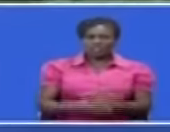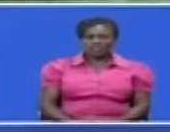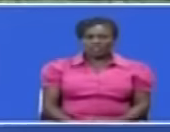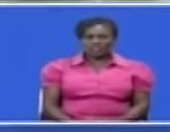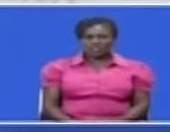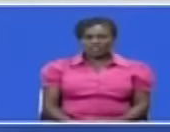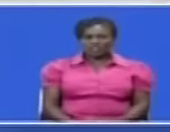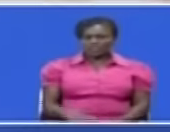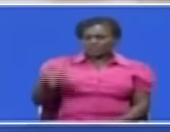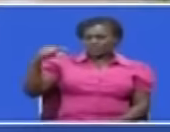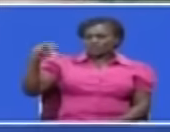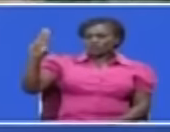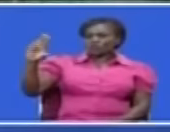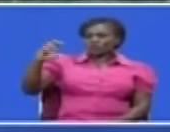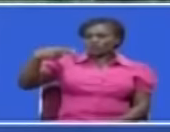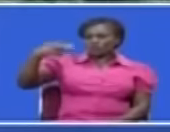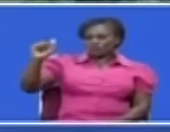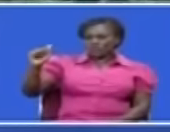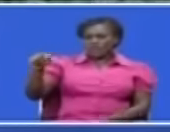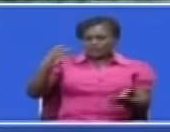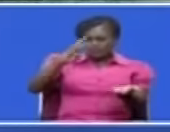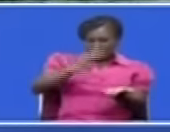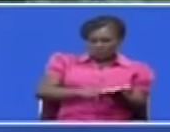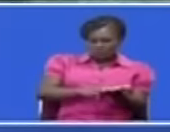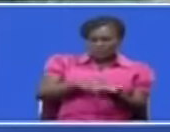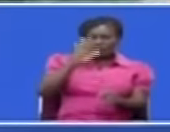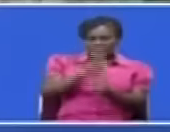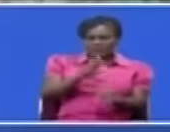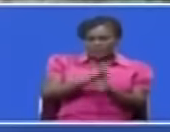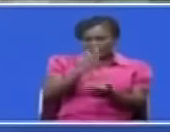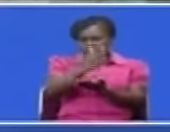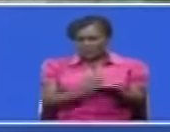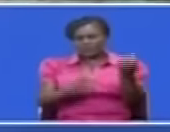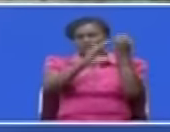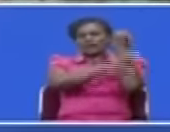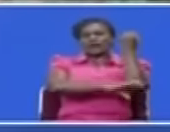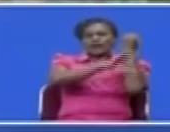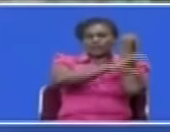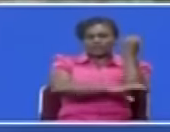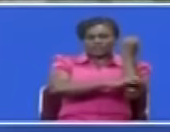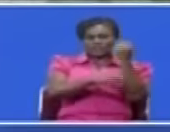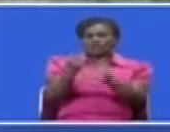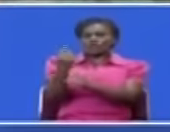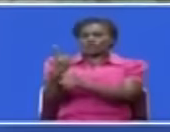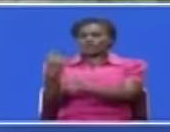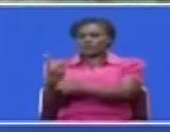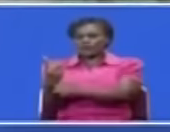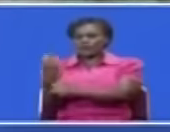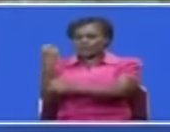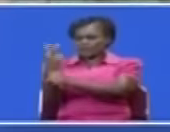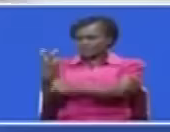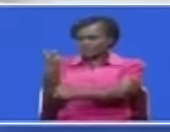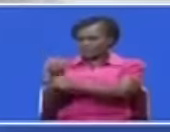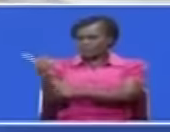and in Gucha Migori River Basin, like many other parts of the country, November, December may